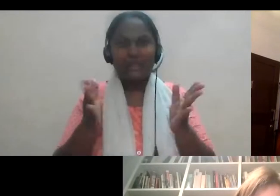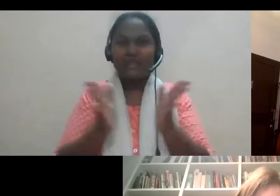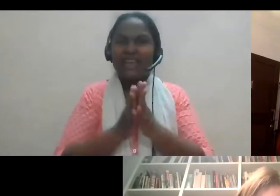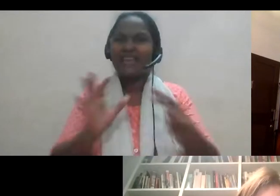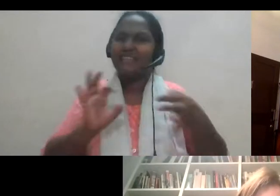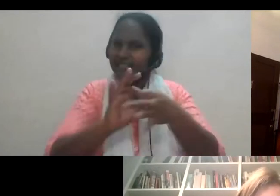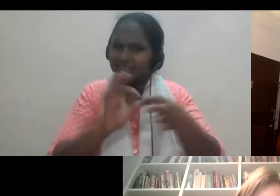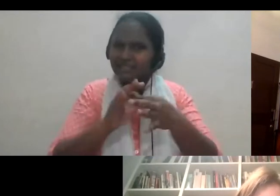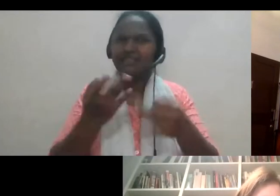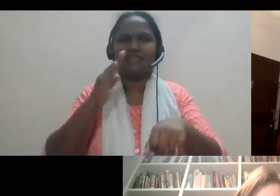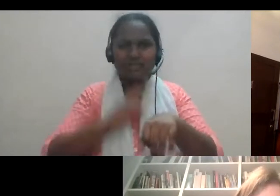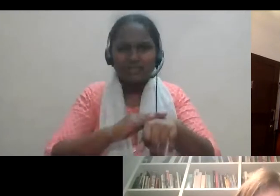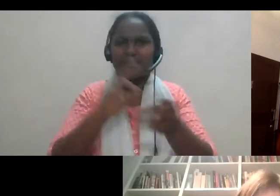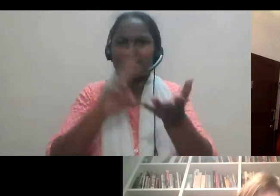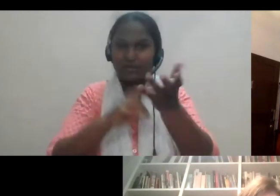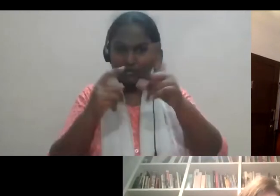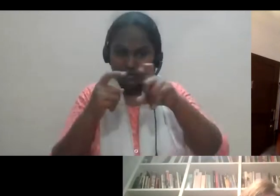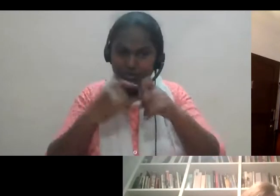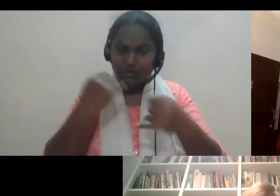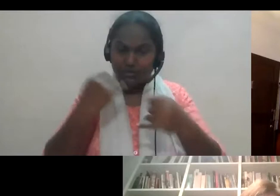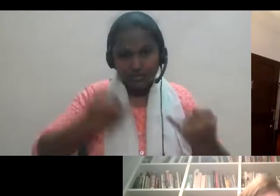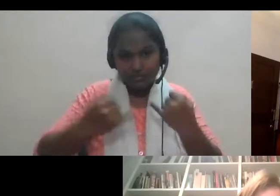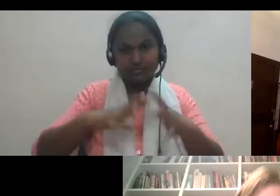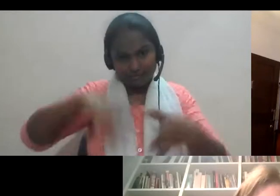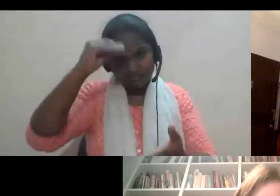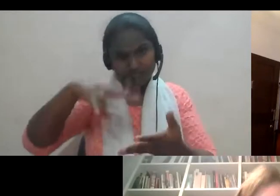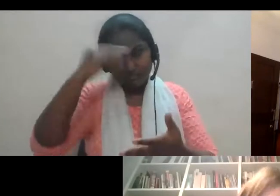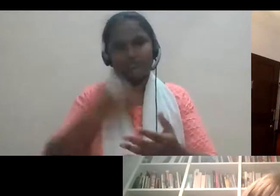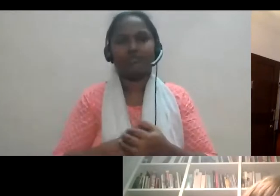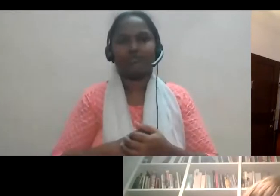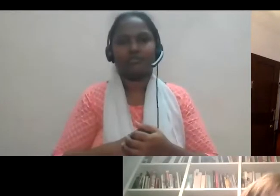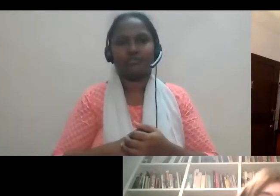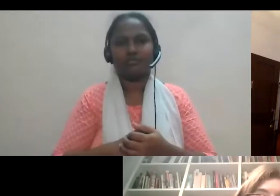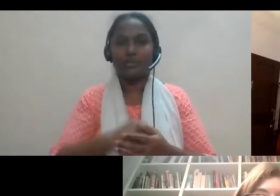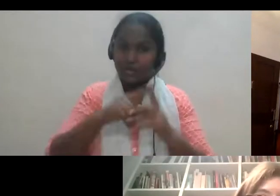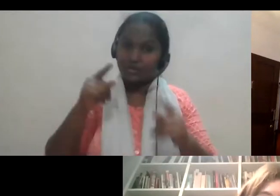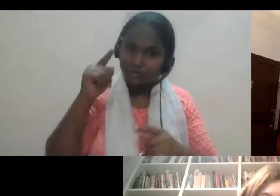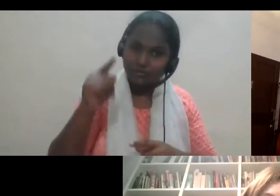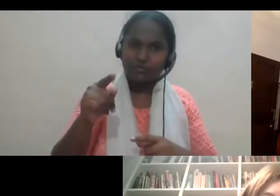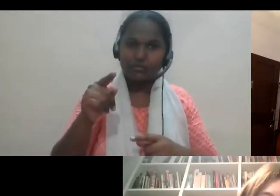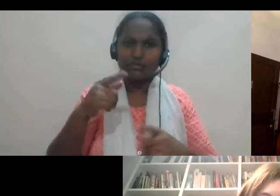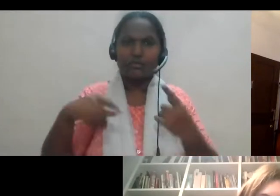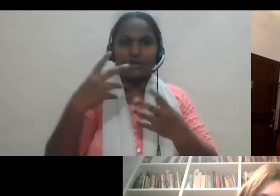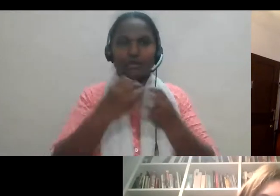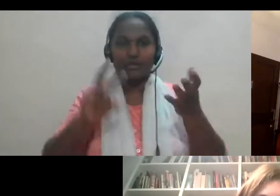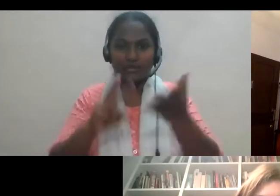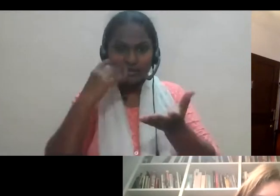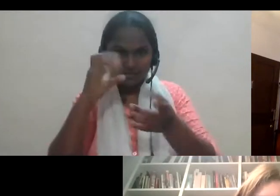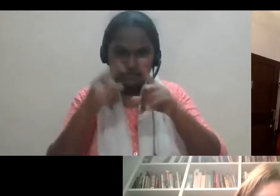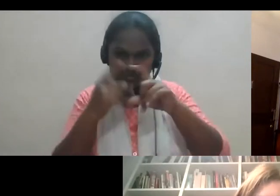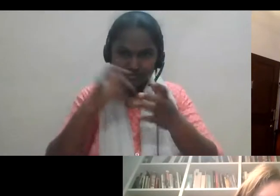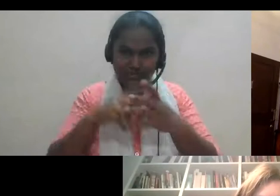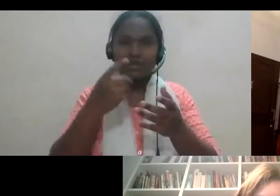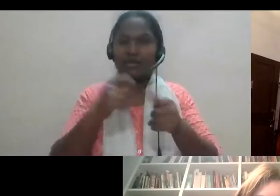engaging, you know, that touches the right notes in terms of enjoyment and learning. And you actually reconstructed one of